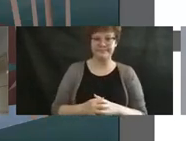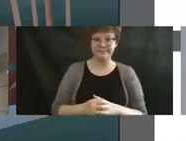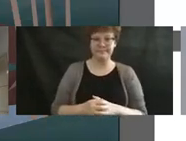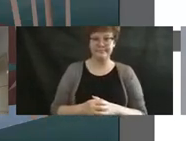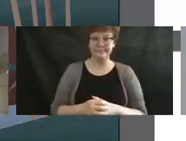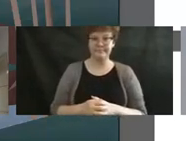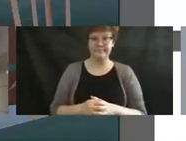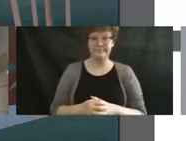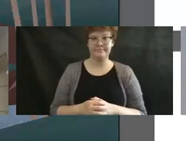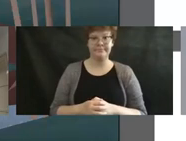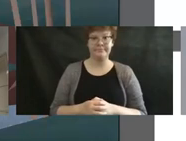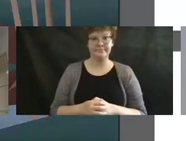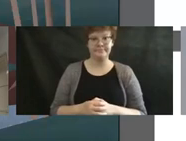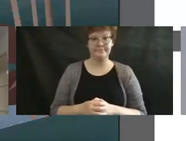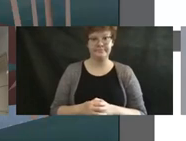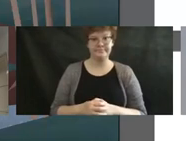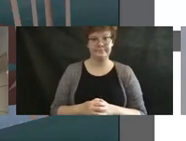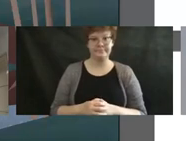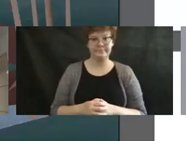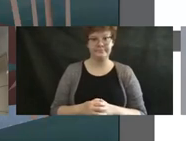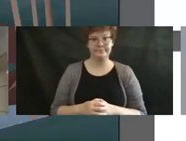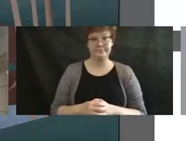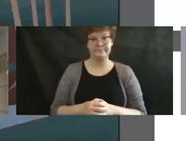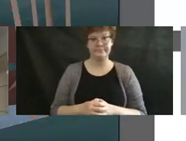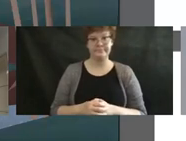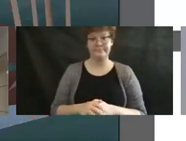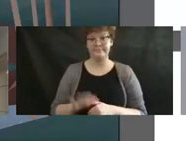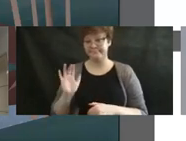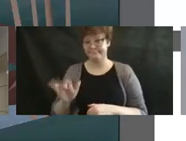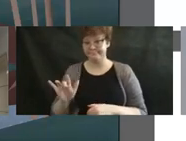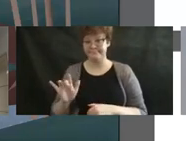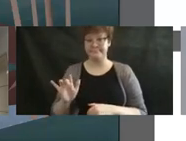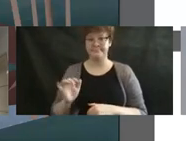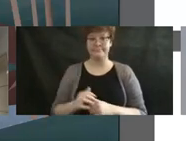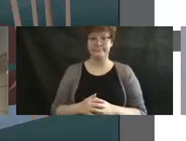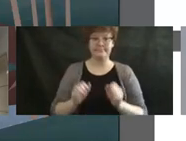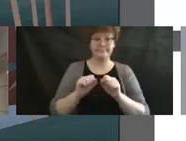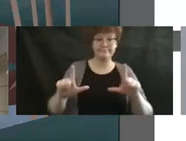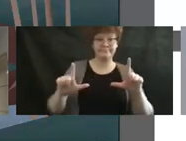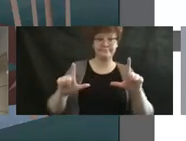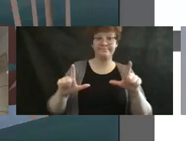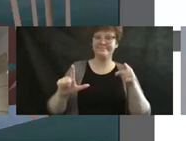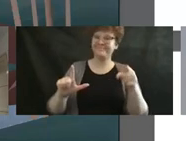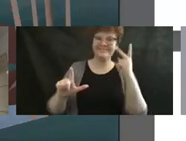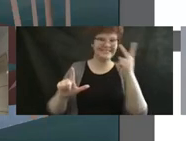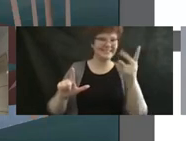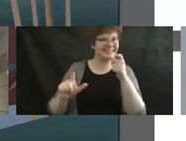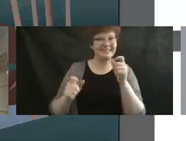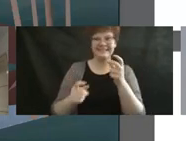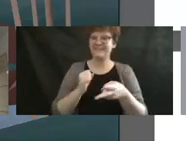And before I do that, I'm going to come back. Let me double click again. And see, I didn't save the changes. So that's